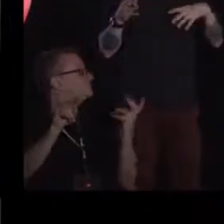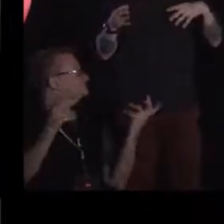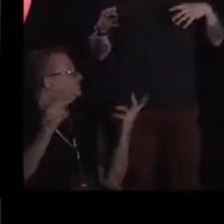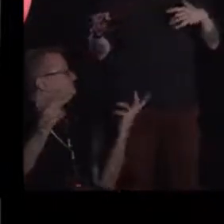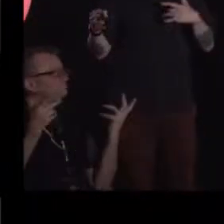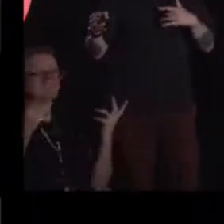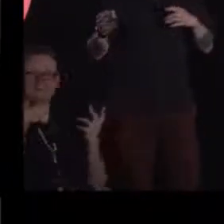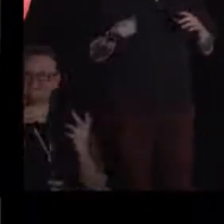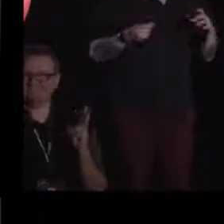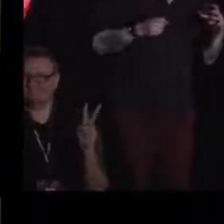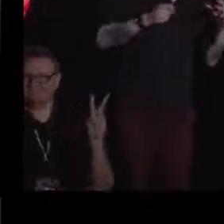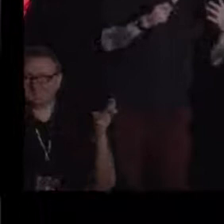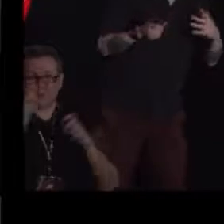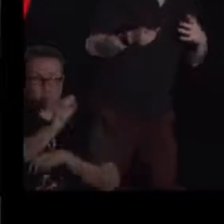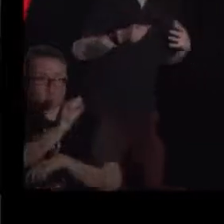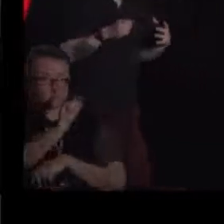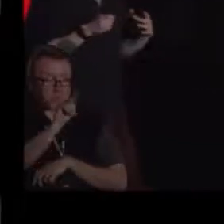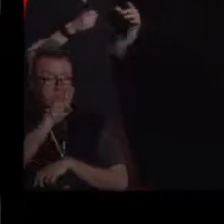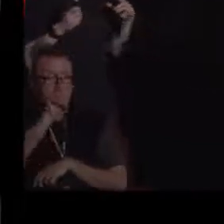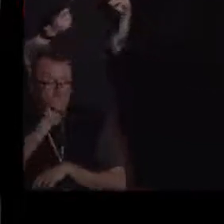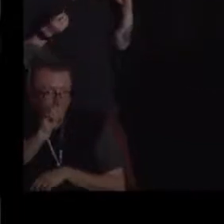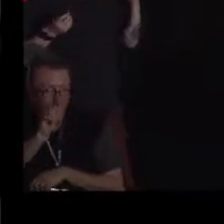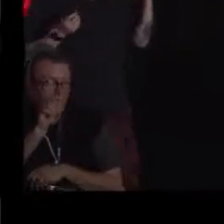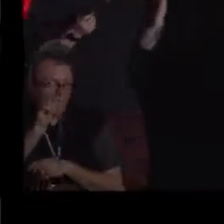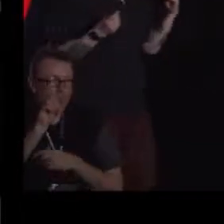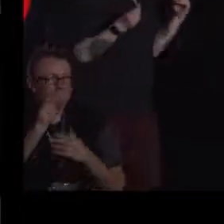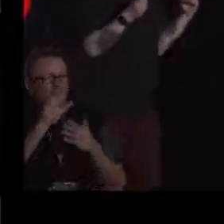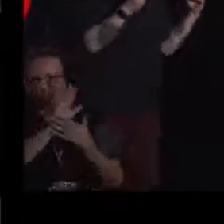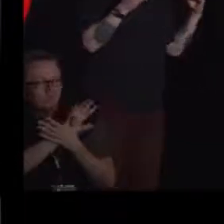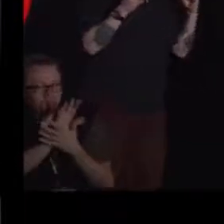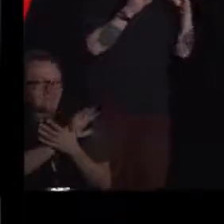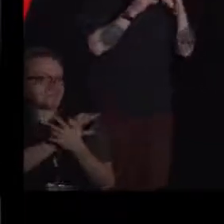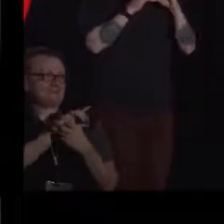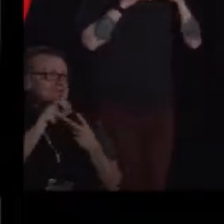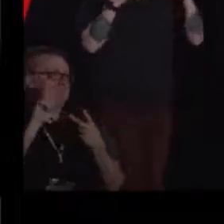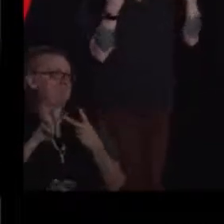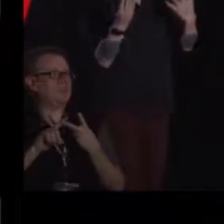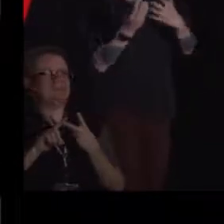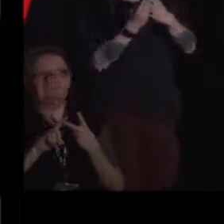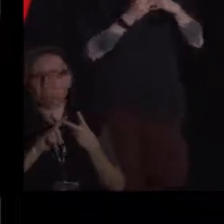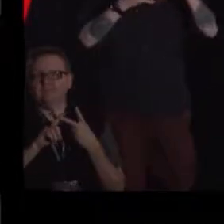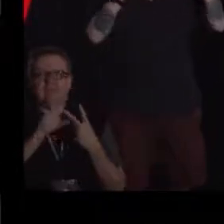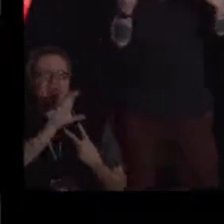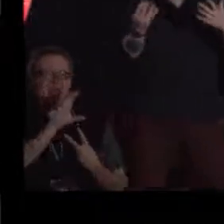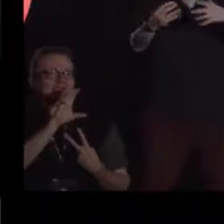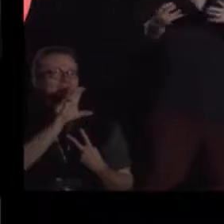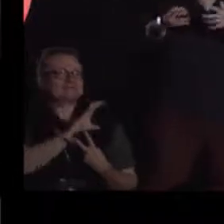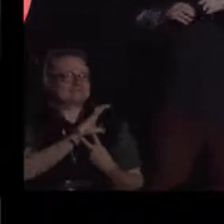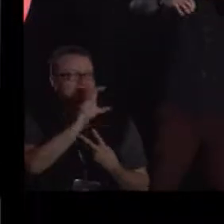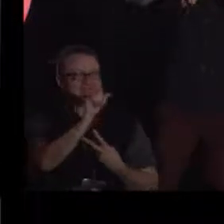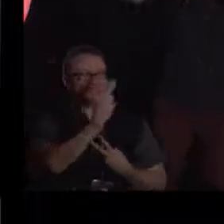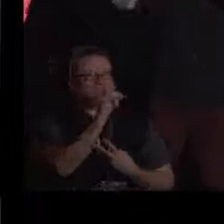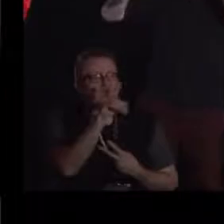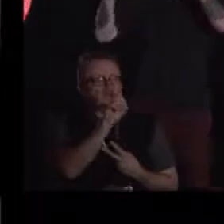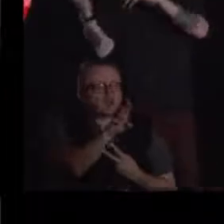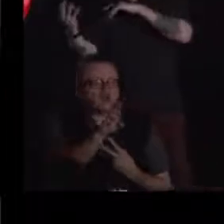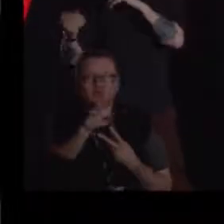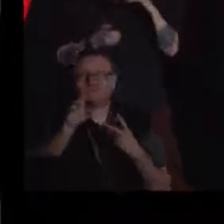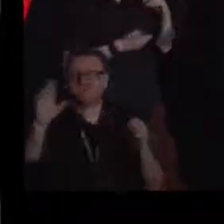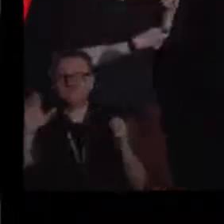I would say studio is probably the best word. It's a film studio. It does character work, does film, feature